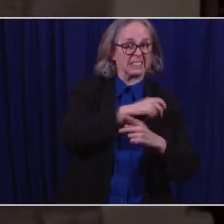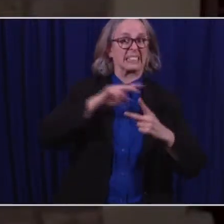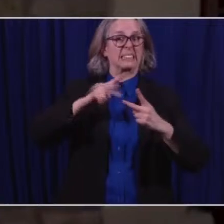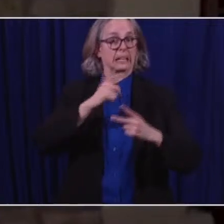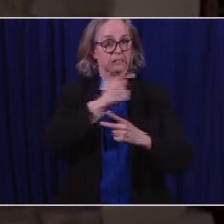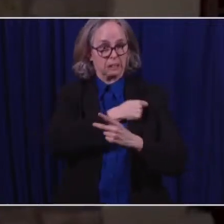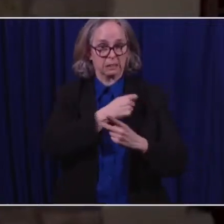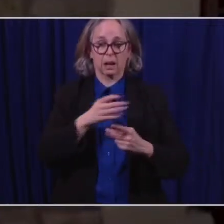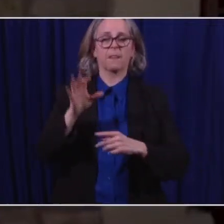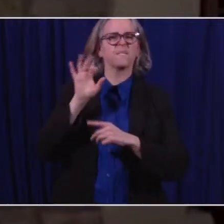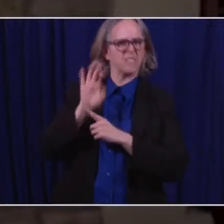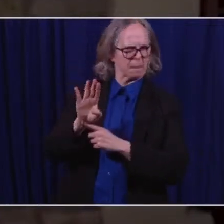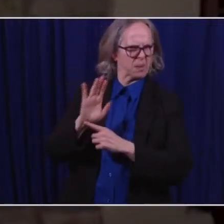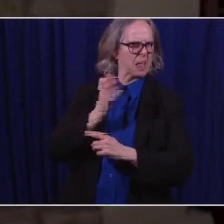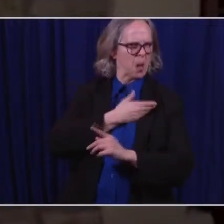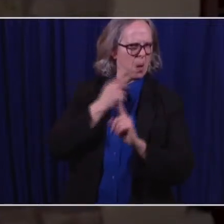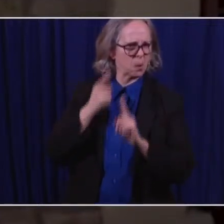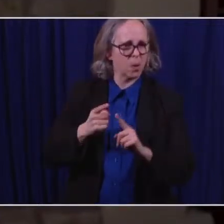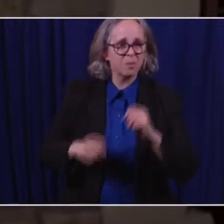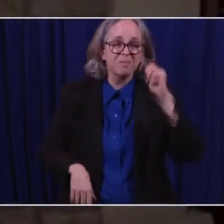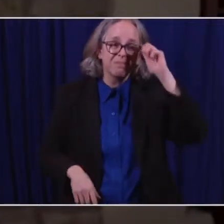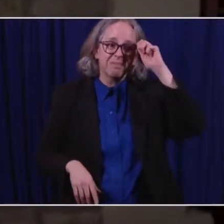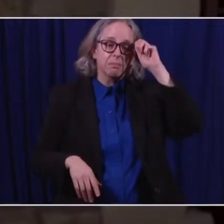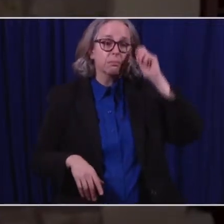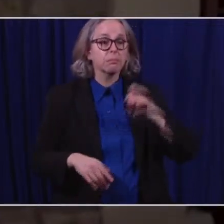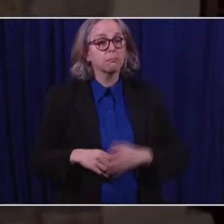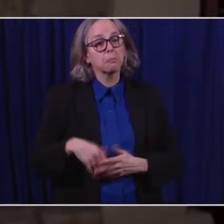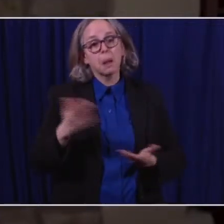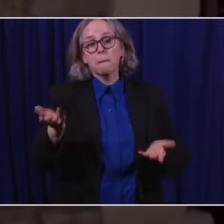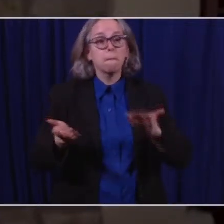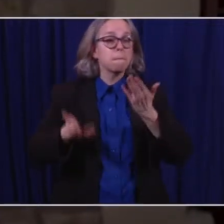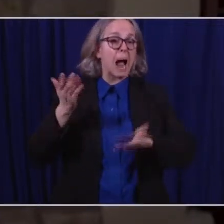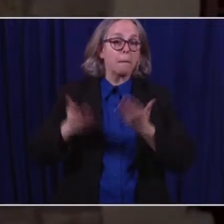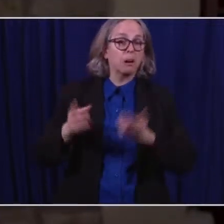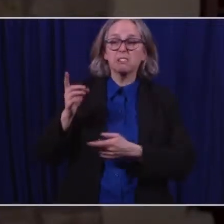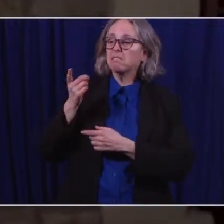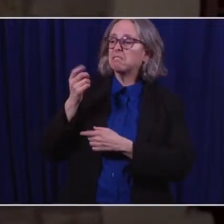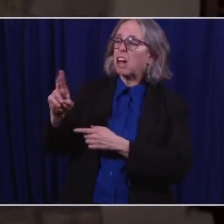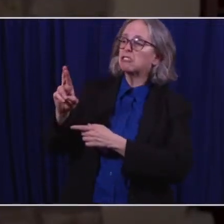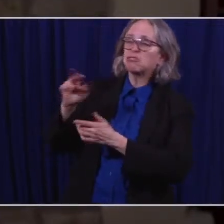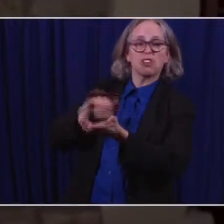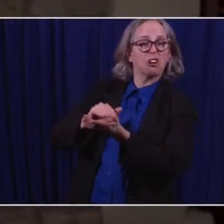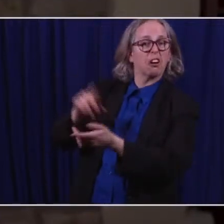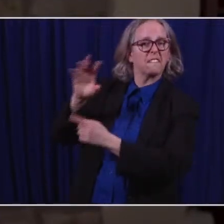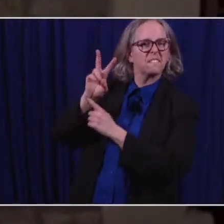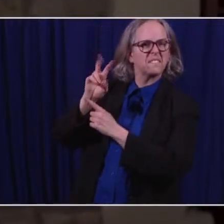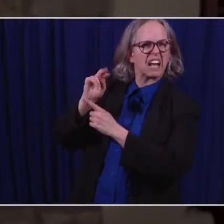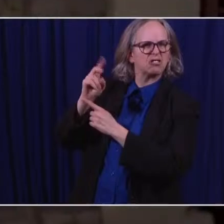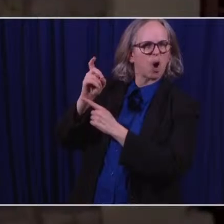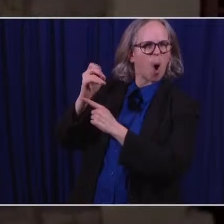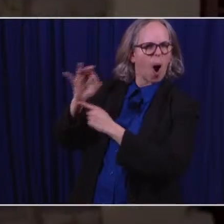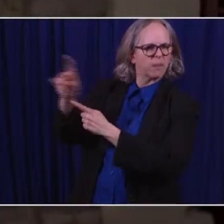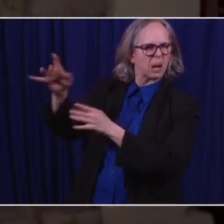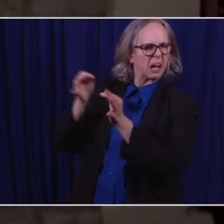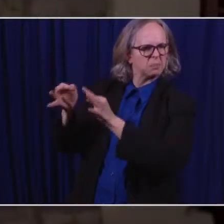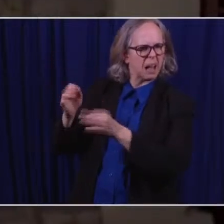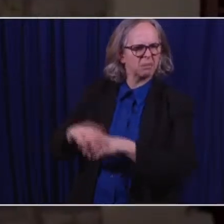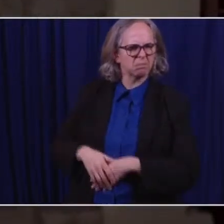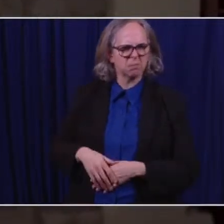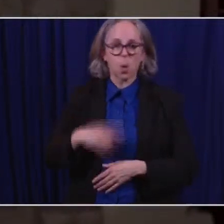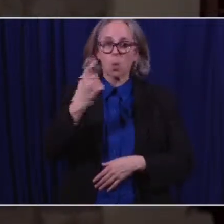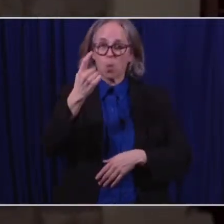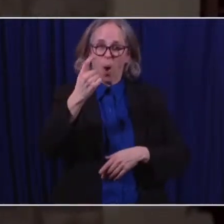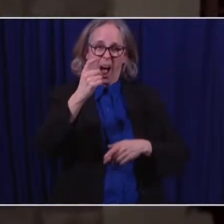dose means. One dose is not complete, but it does have significance. So I think when you